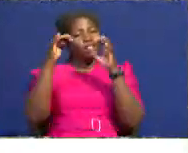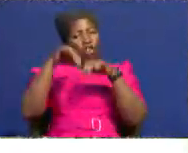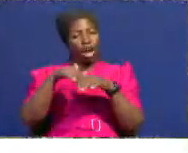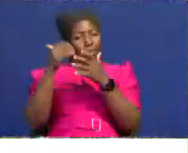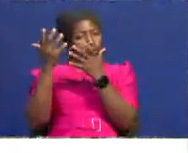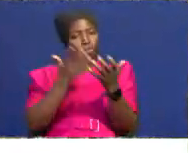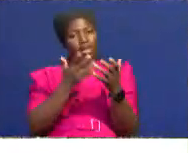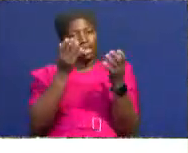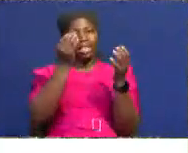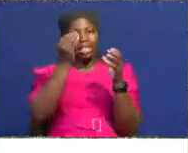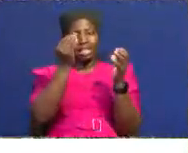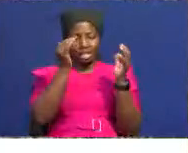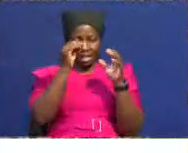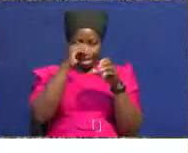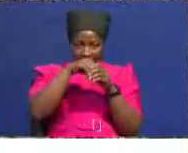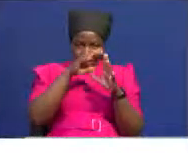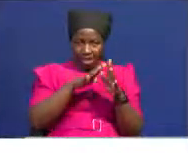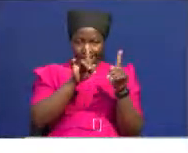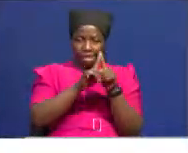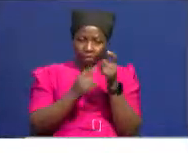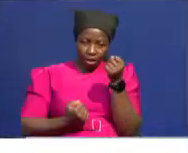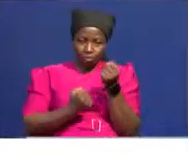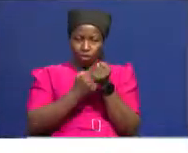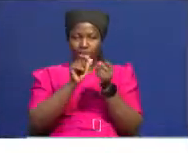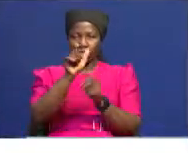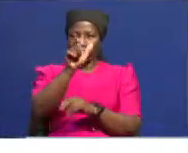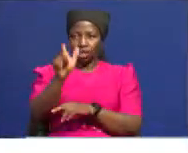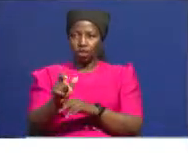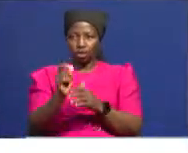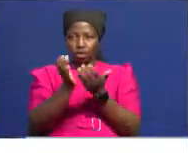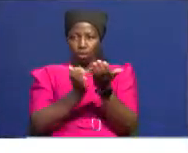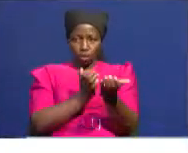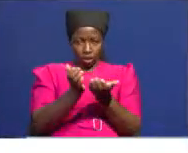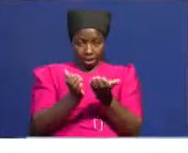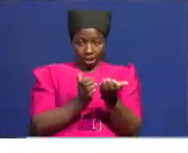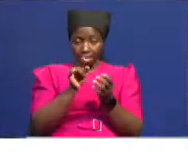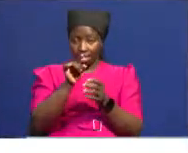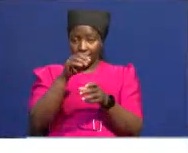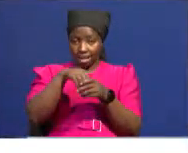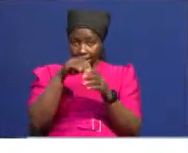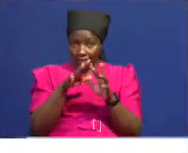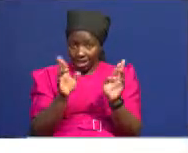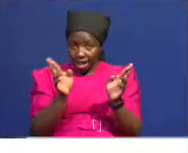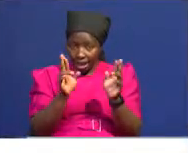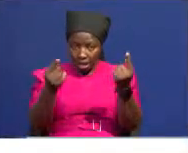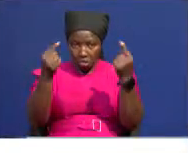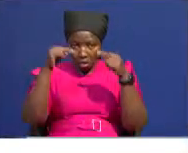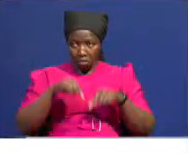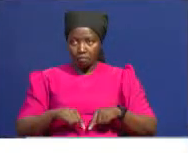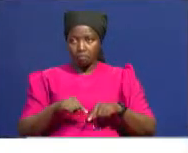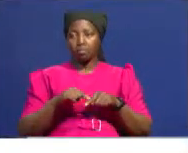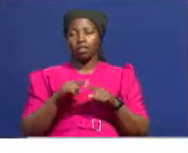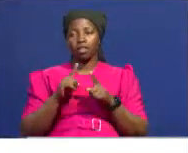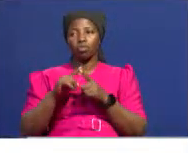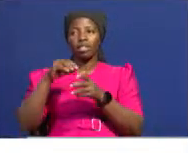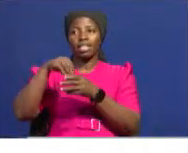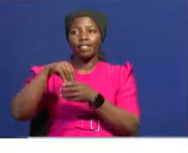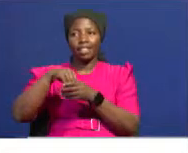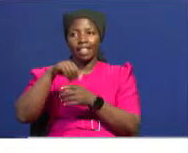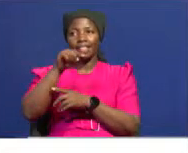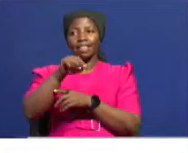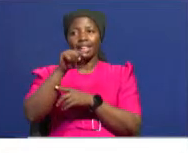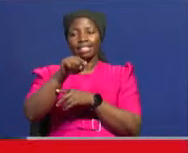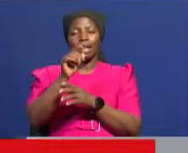and boost regional businesses. And these investors are ready to come in to invest in these